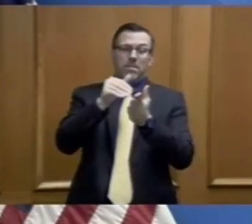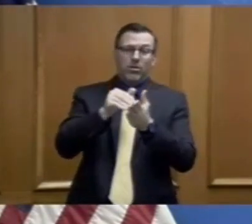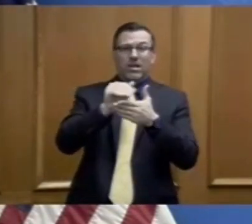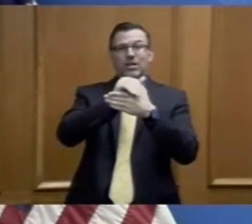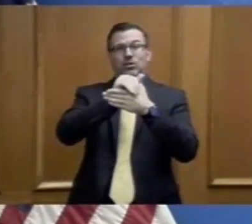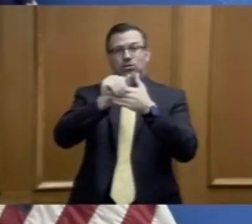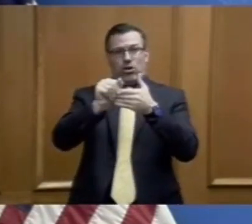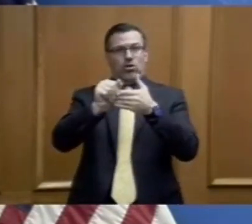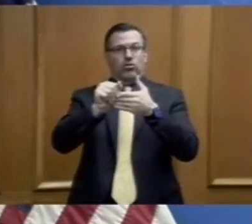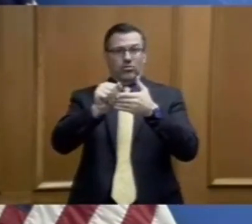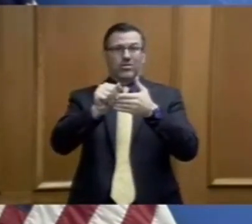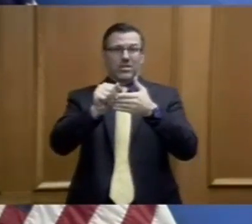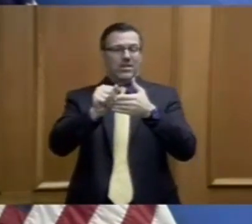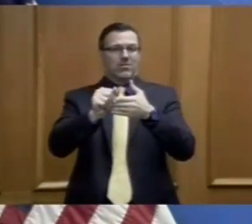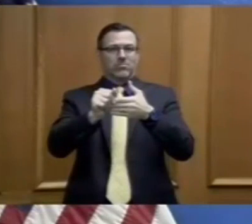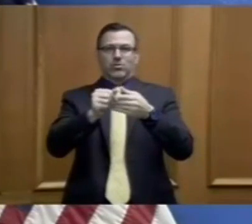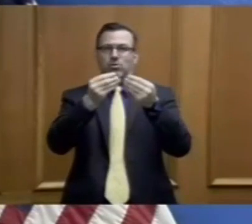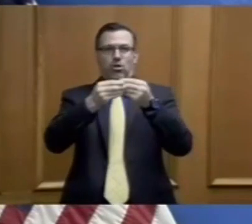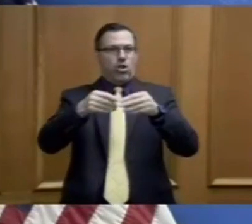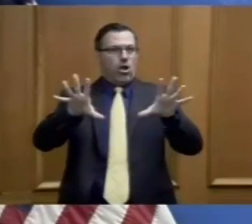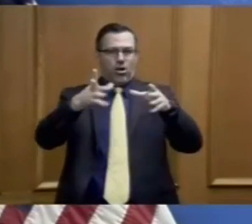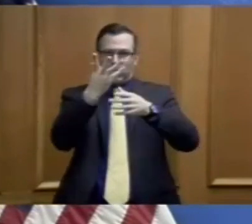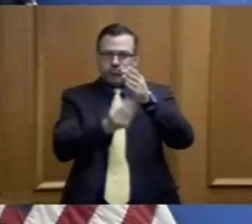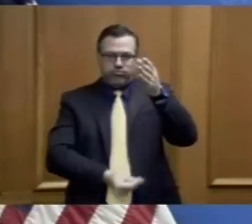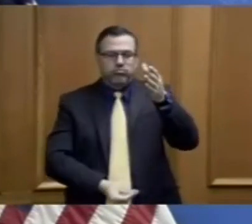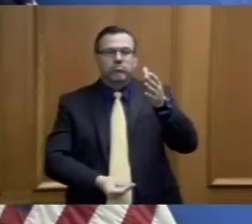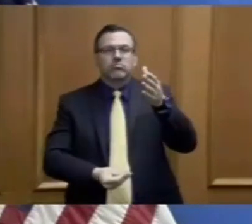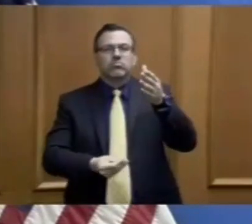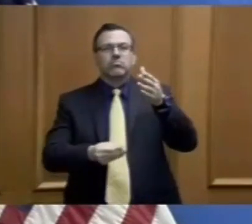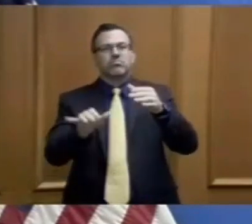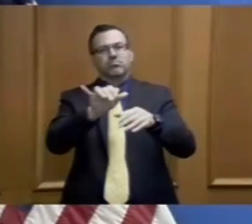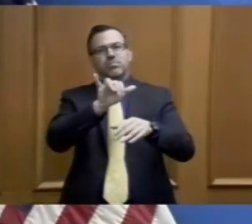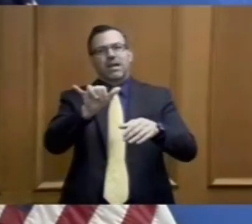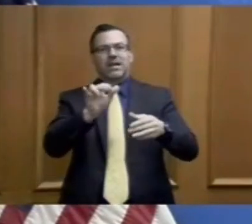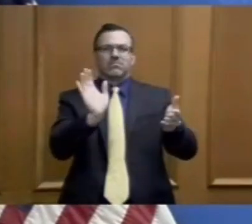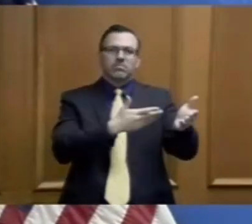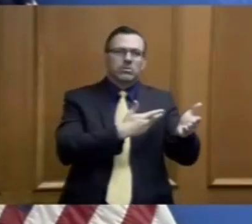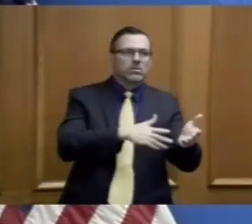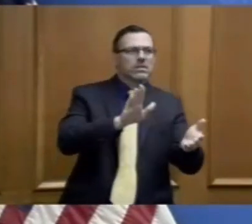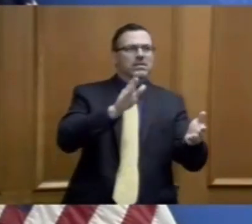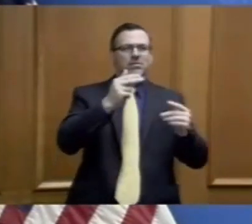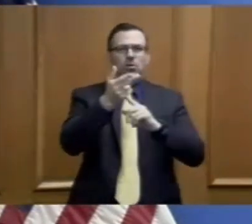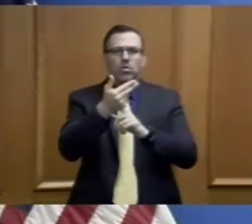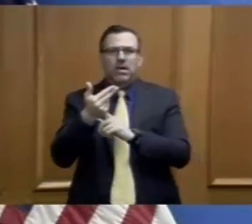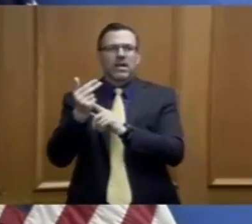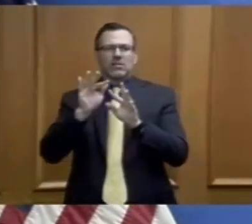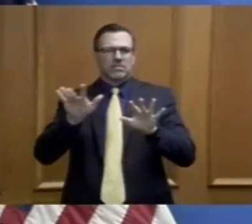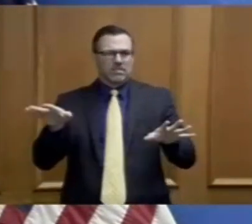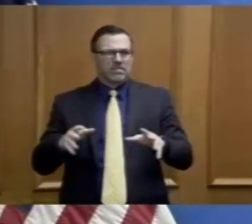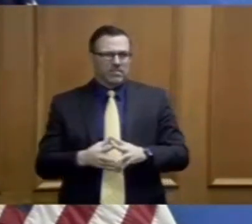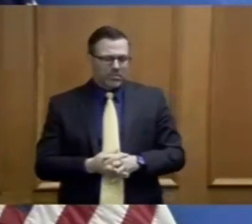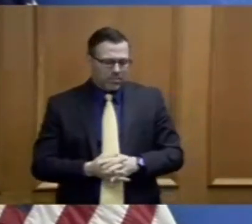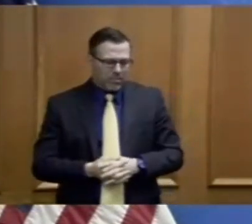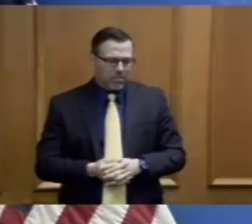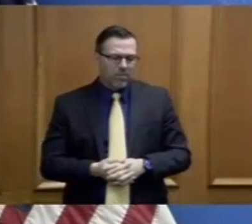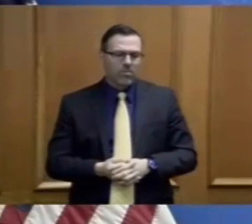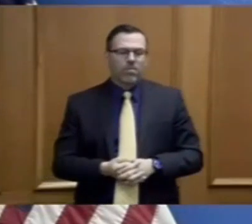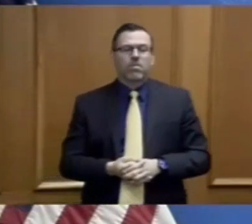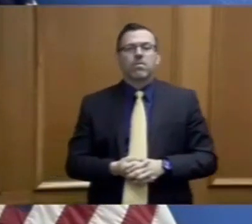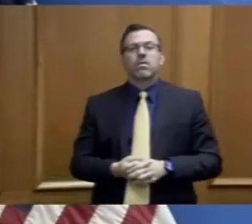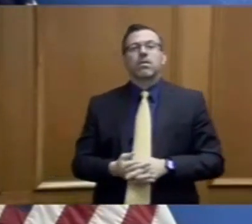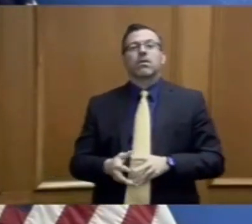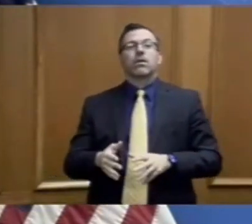of Tennessee's largest industries, like hospitality. As both employers and